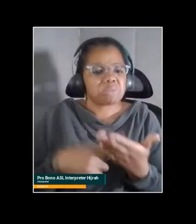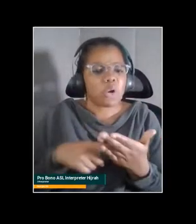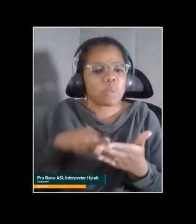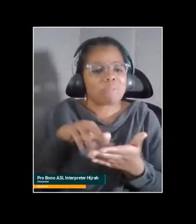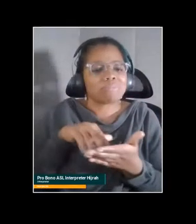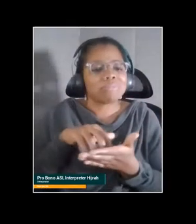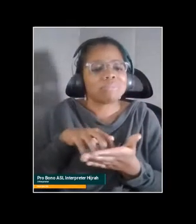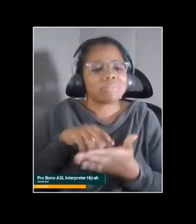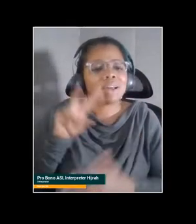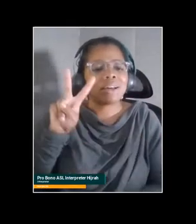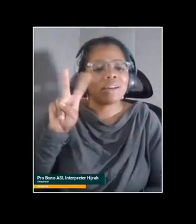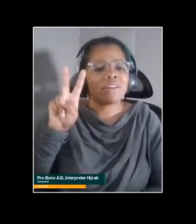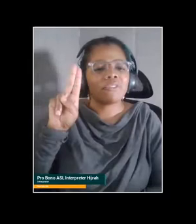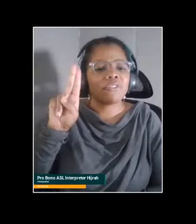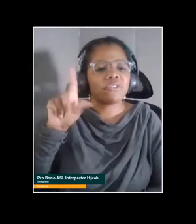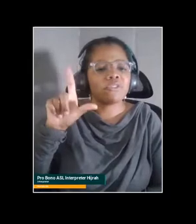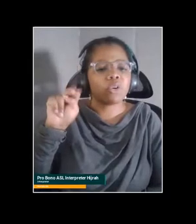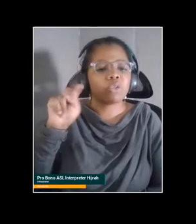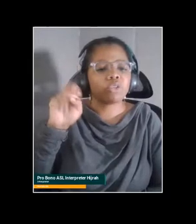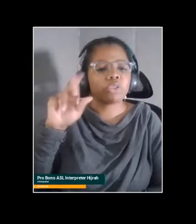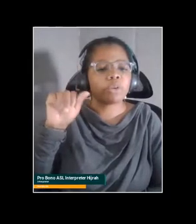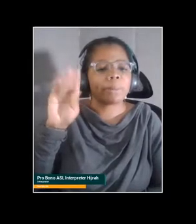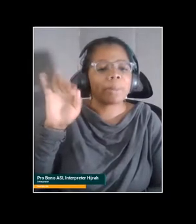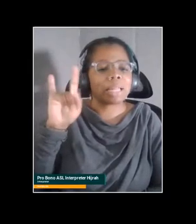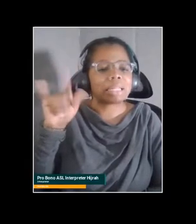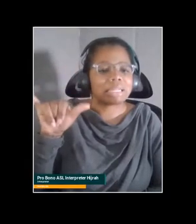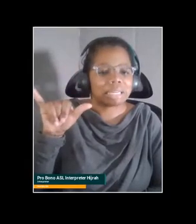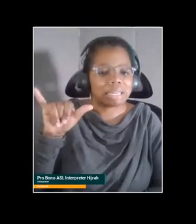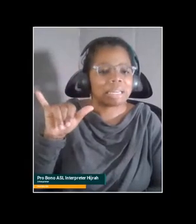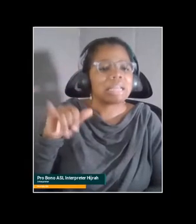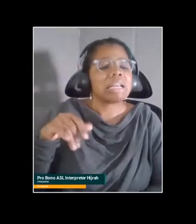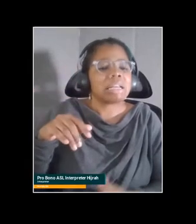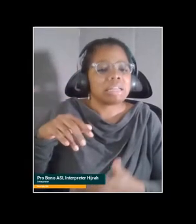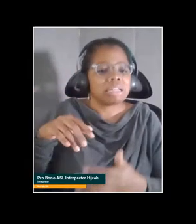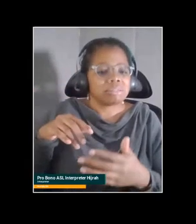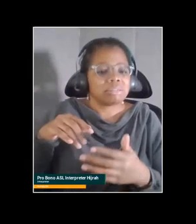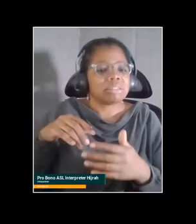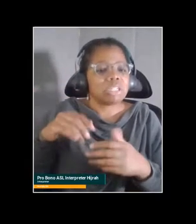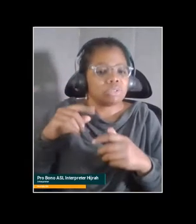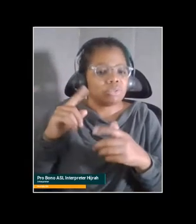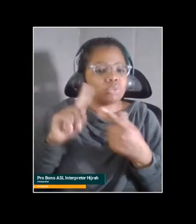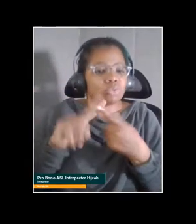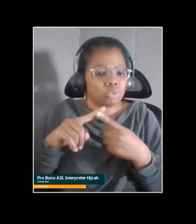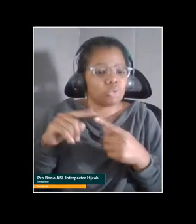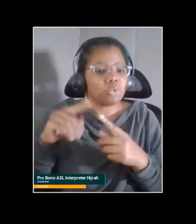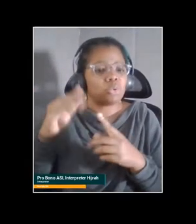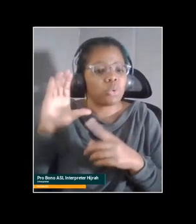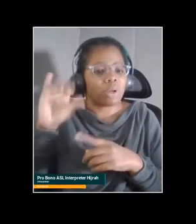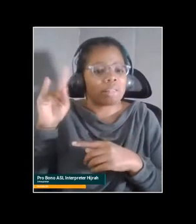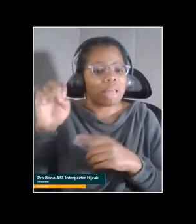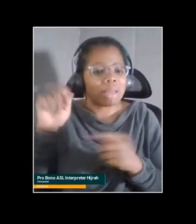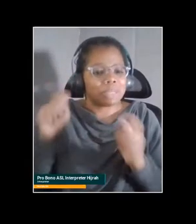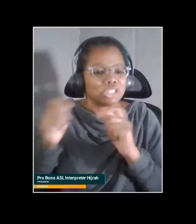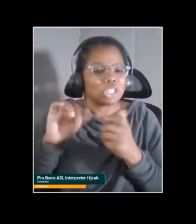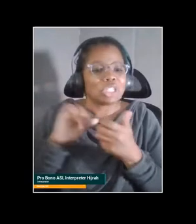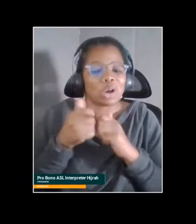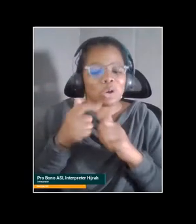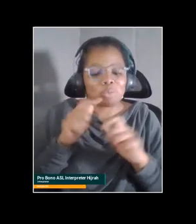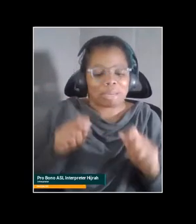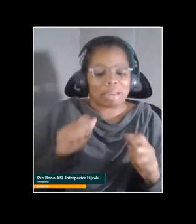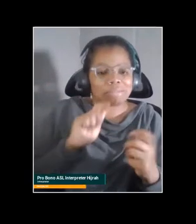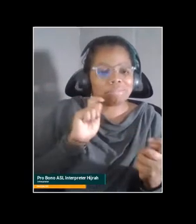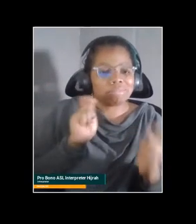I'm going to be talking about outdoor recreation vulnerability to climate change and how outdoor recreation can adapt to those vulnerabilities.